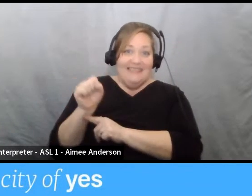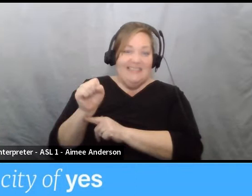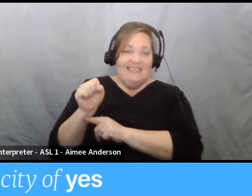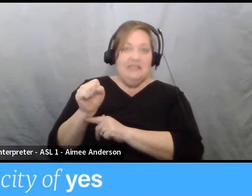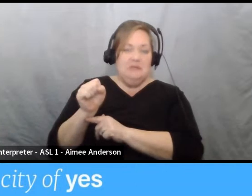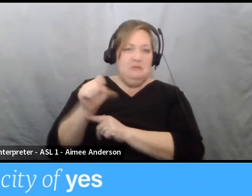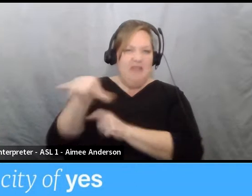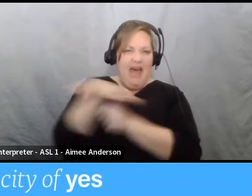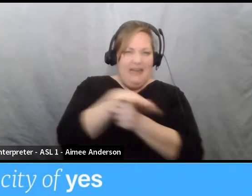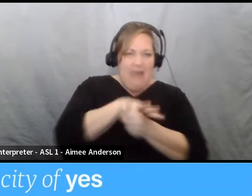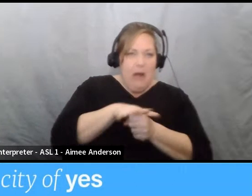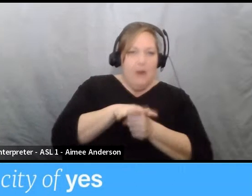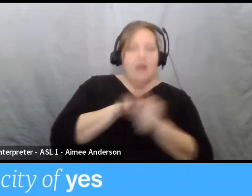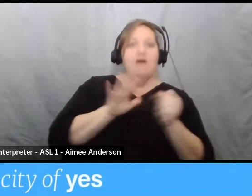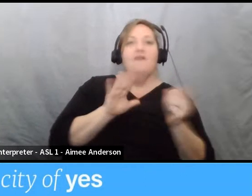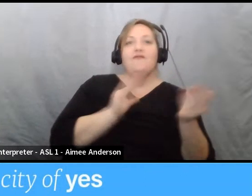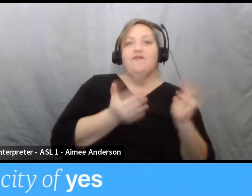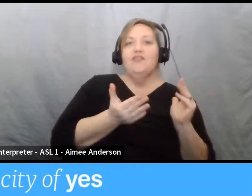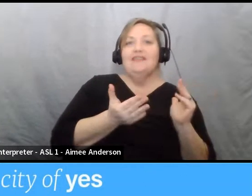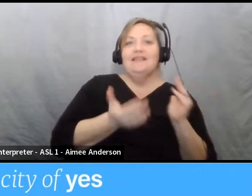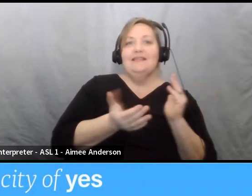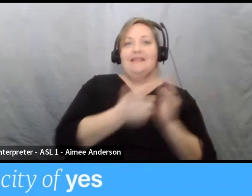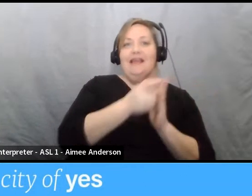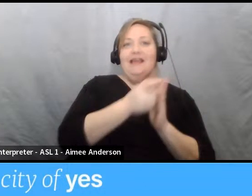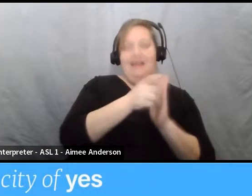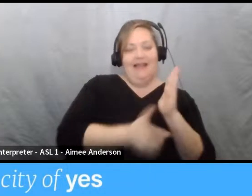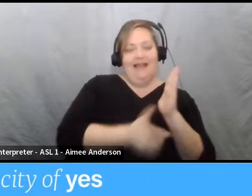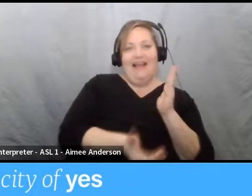versus the housing opportunity text amendments.